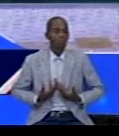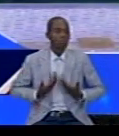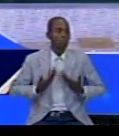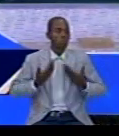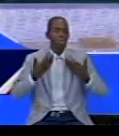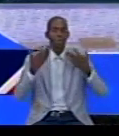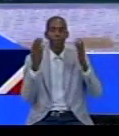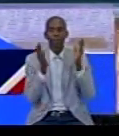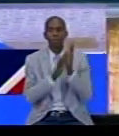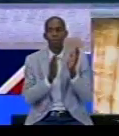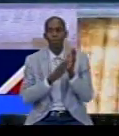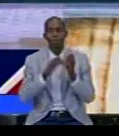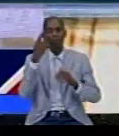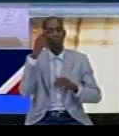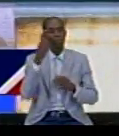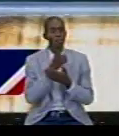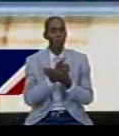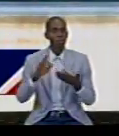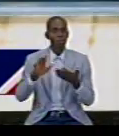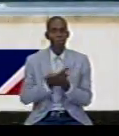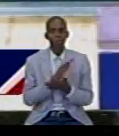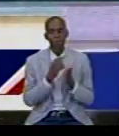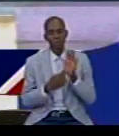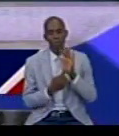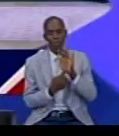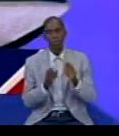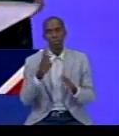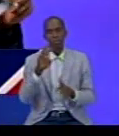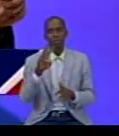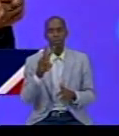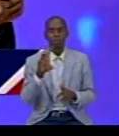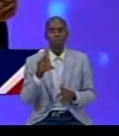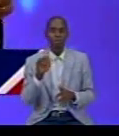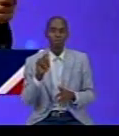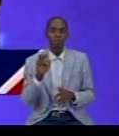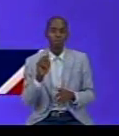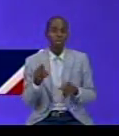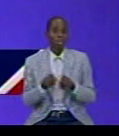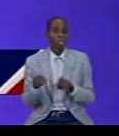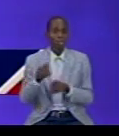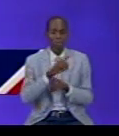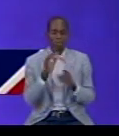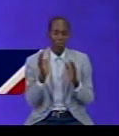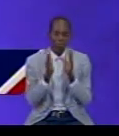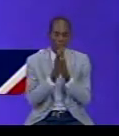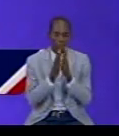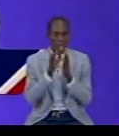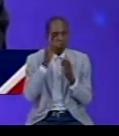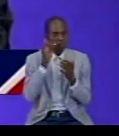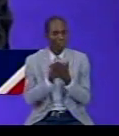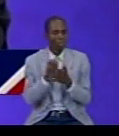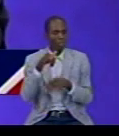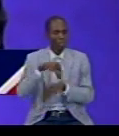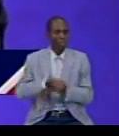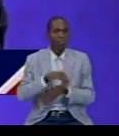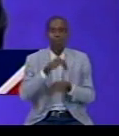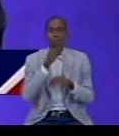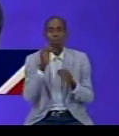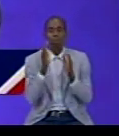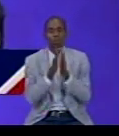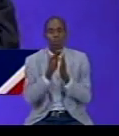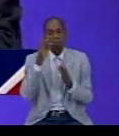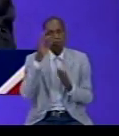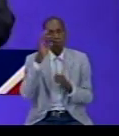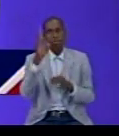for divine revelation. As they prayed that same night, They didn't pray for 7 days. They didn't pray